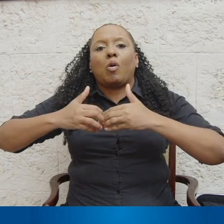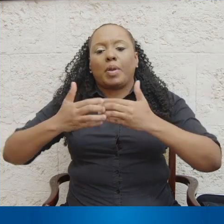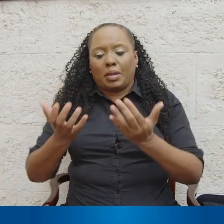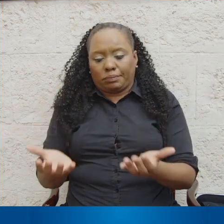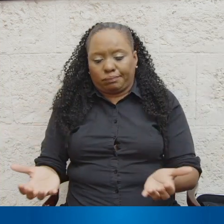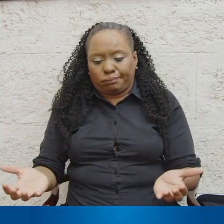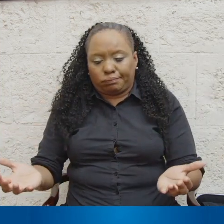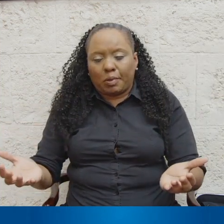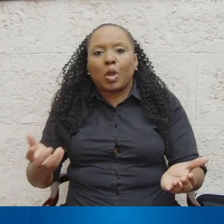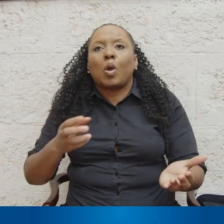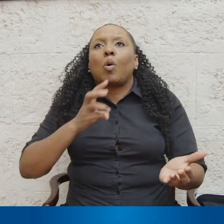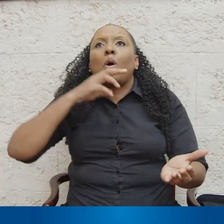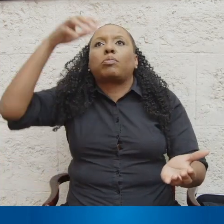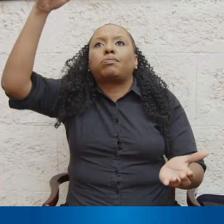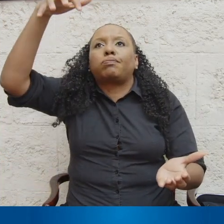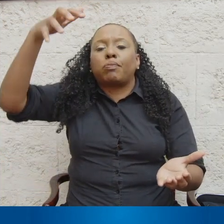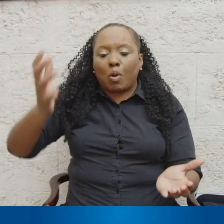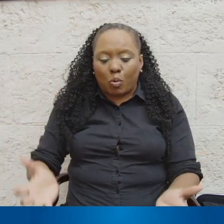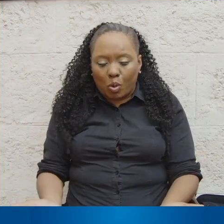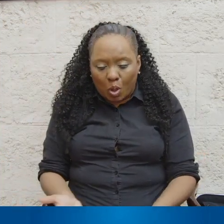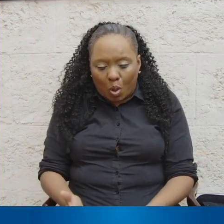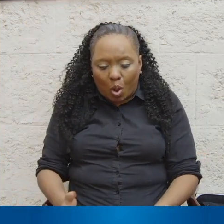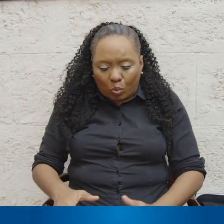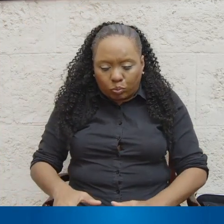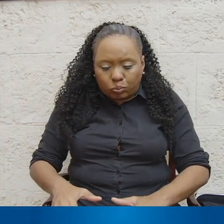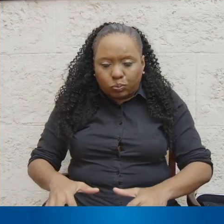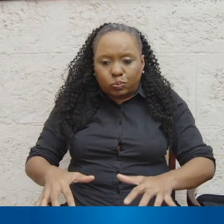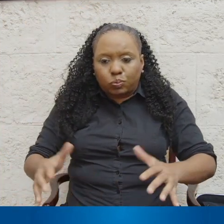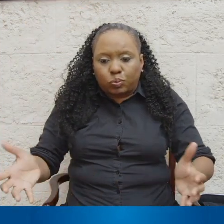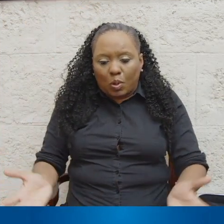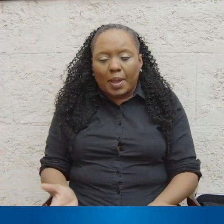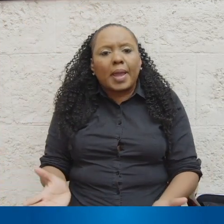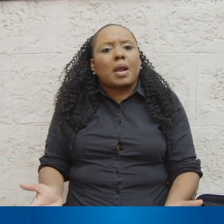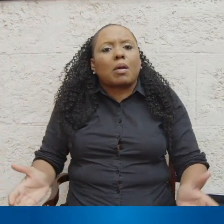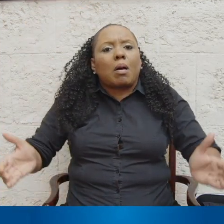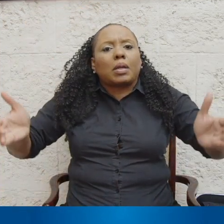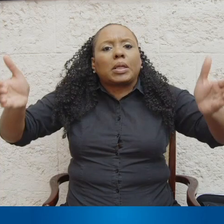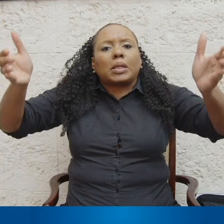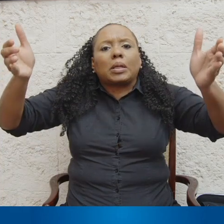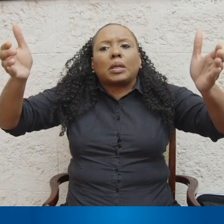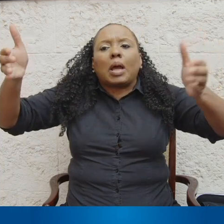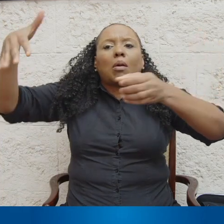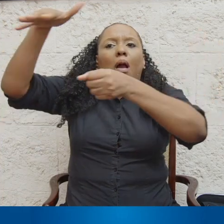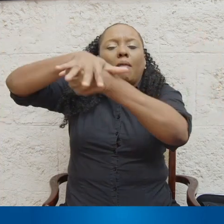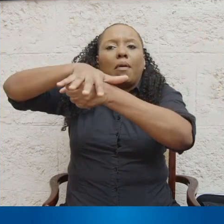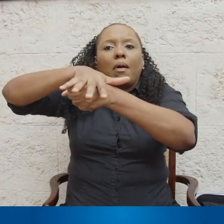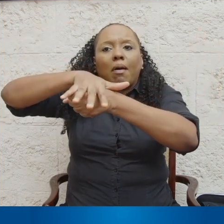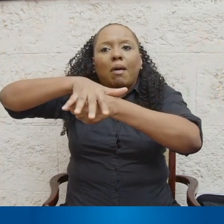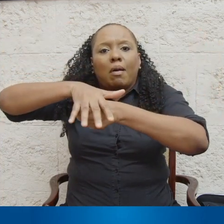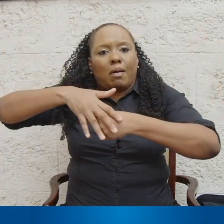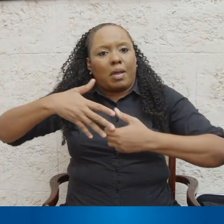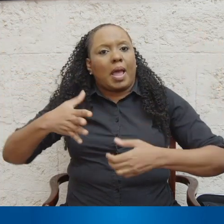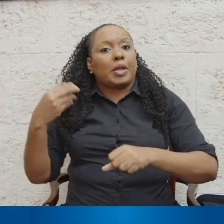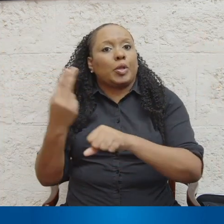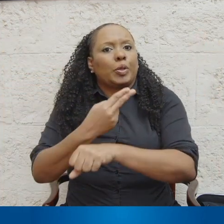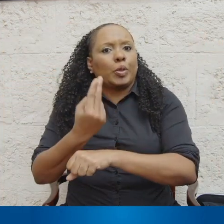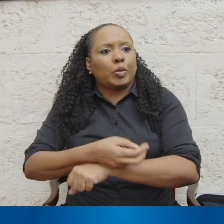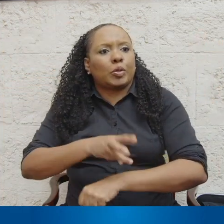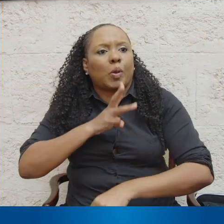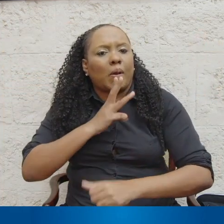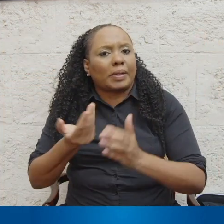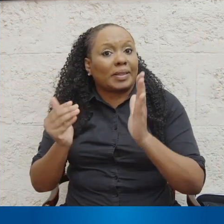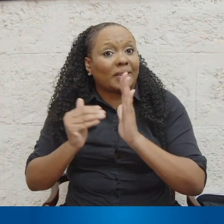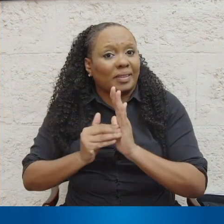to the climate issues and stuff that Barbados has faced, we need when the rains are in to be able to capture the